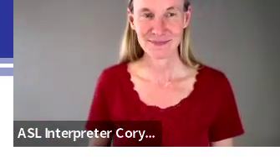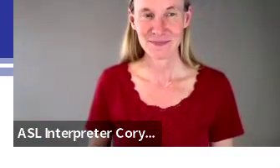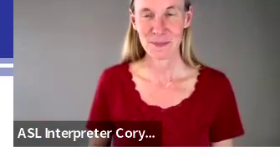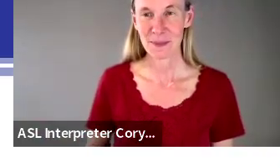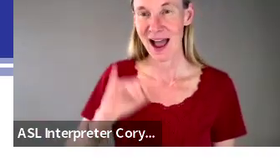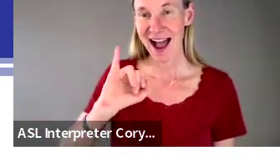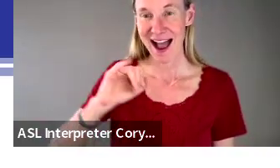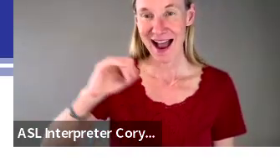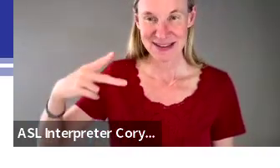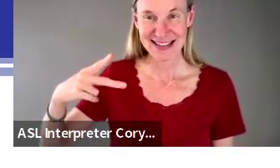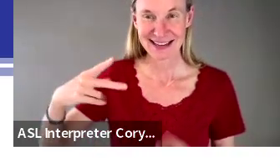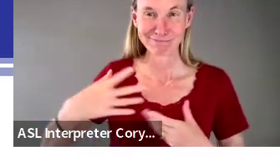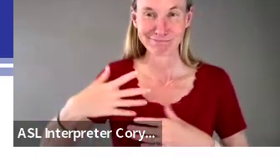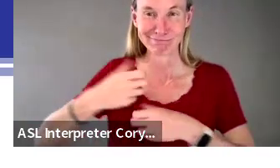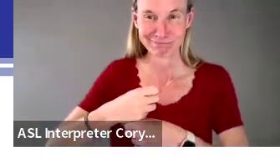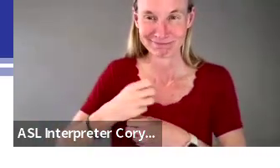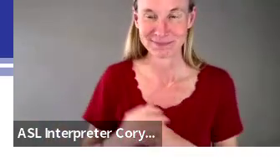letters for that is IAAP.